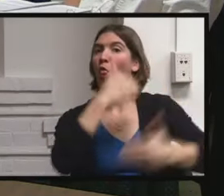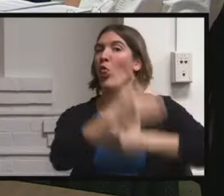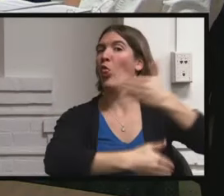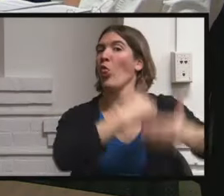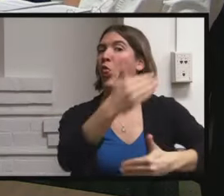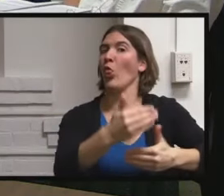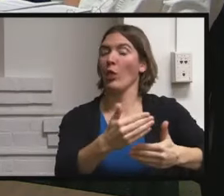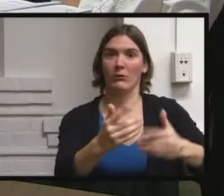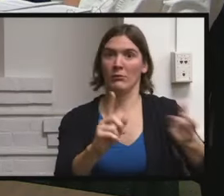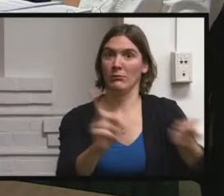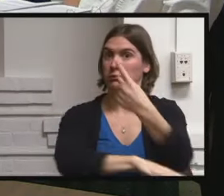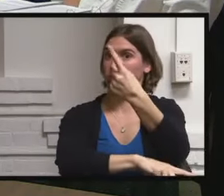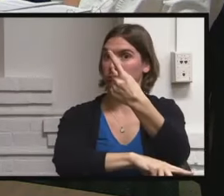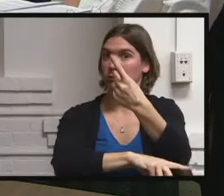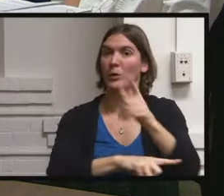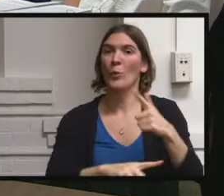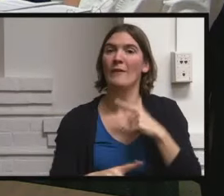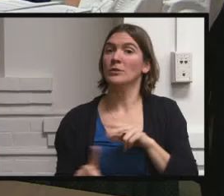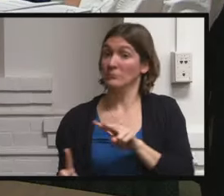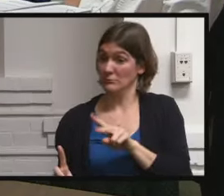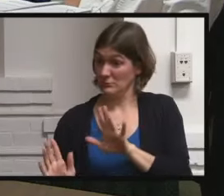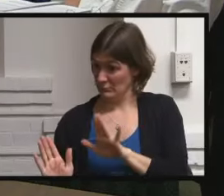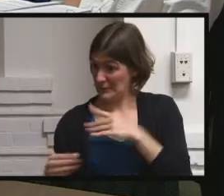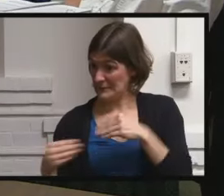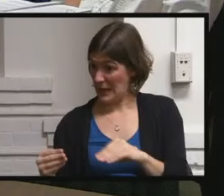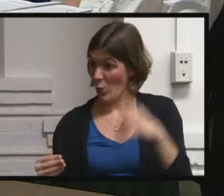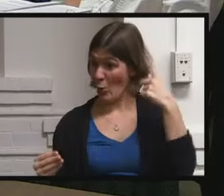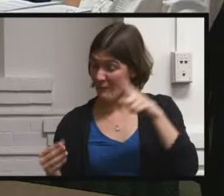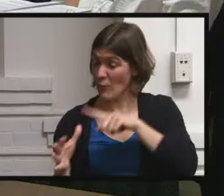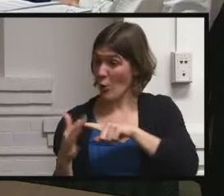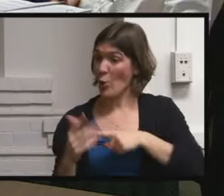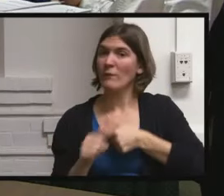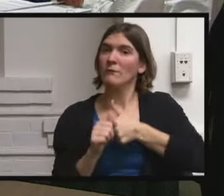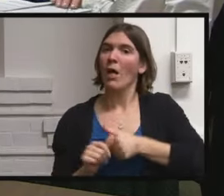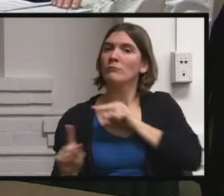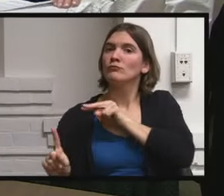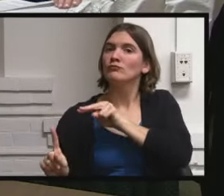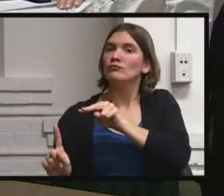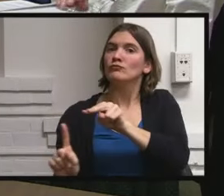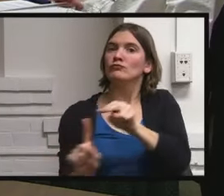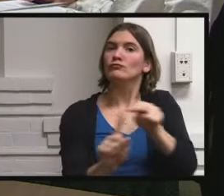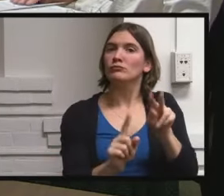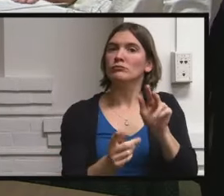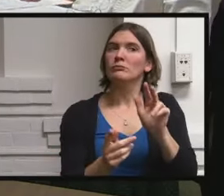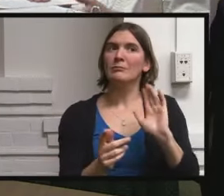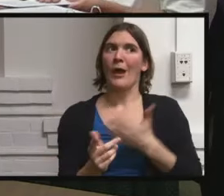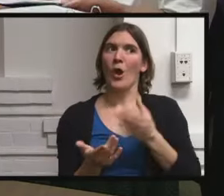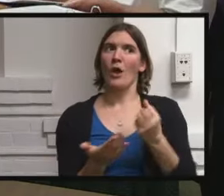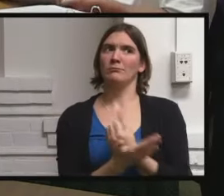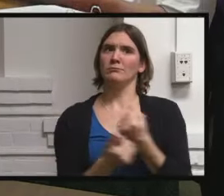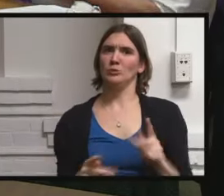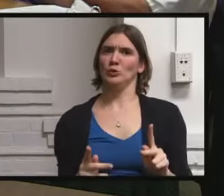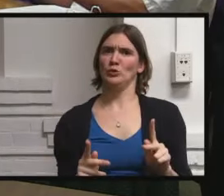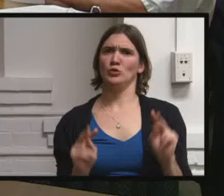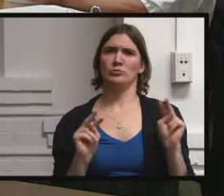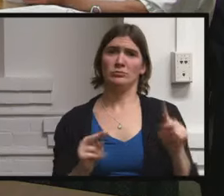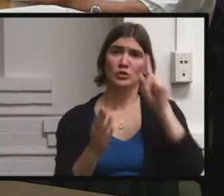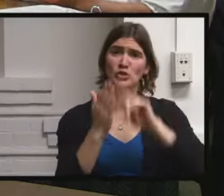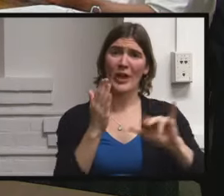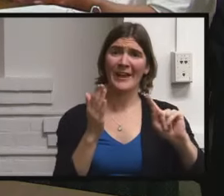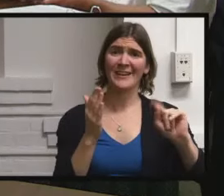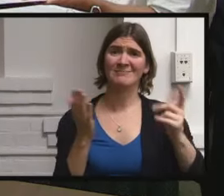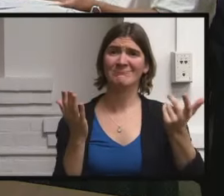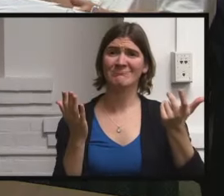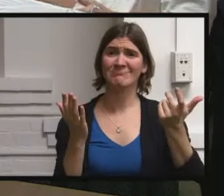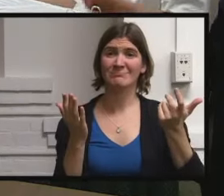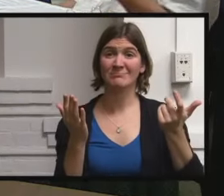site is proceeding in an appropriate manner, and it gave the select board an opportunity. In this instance, we're working